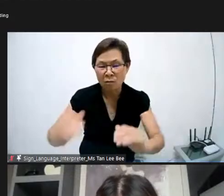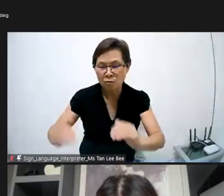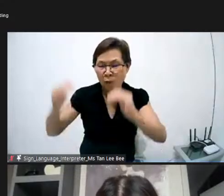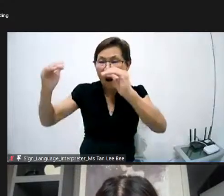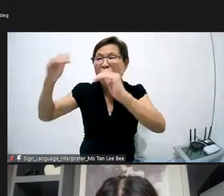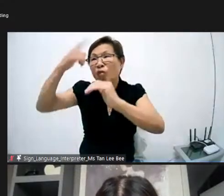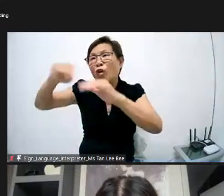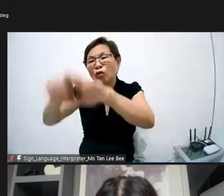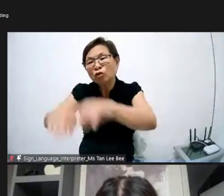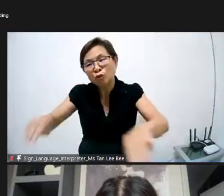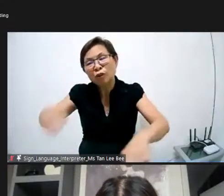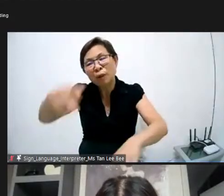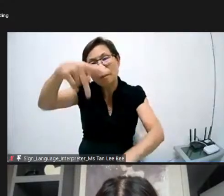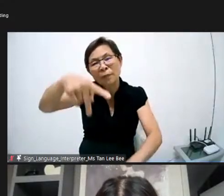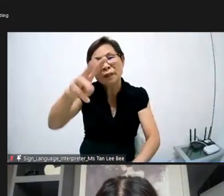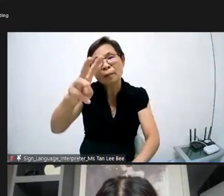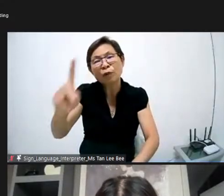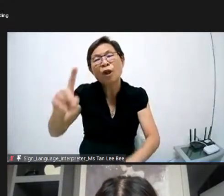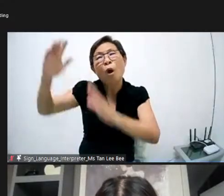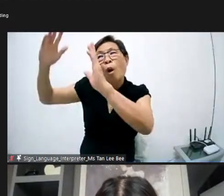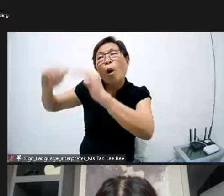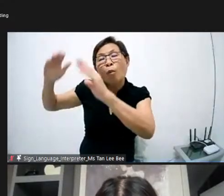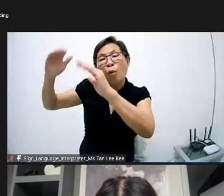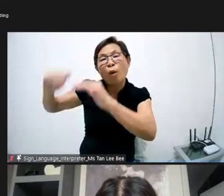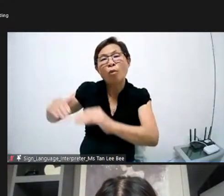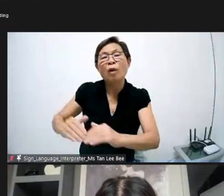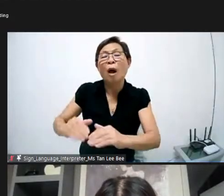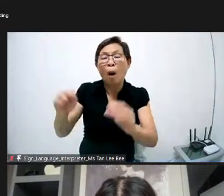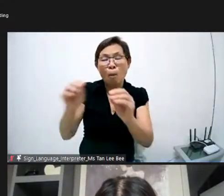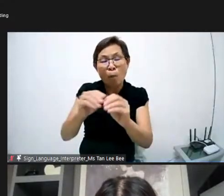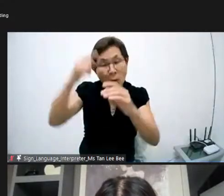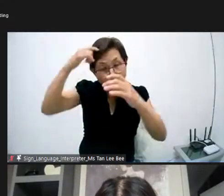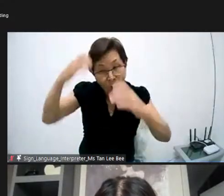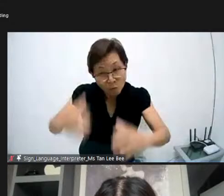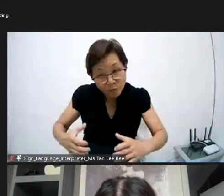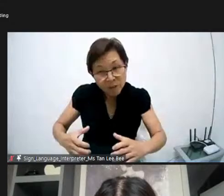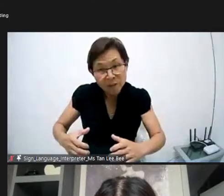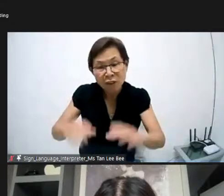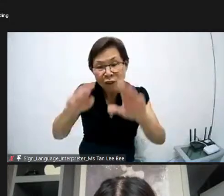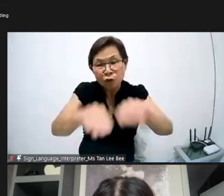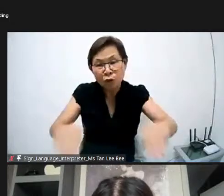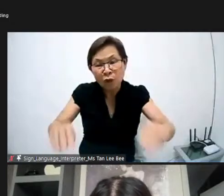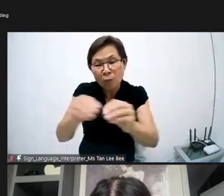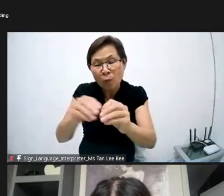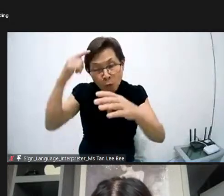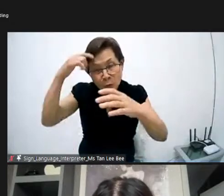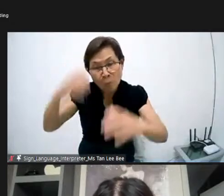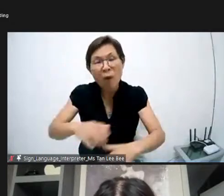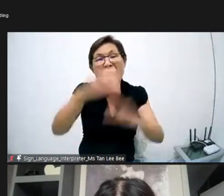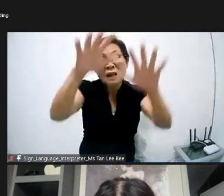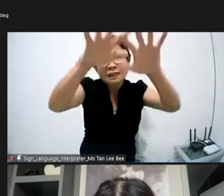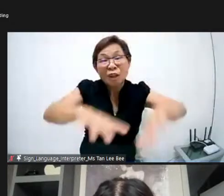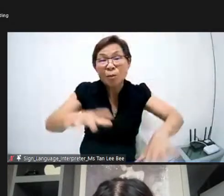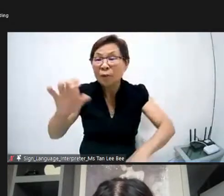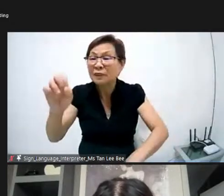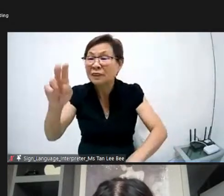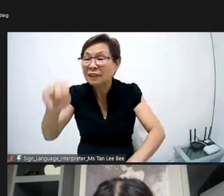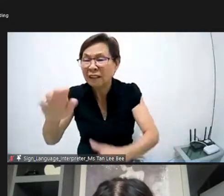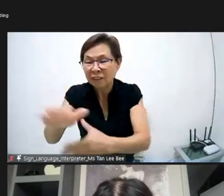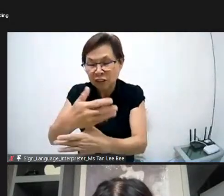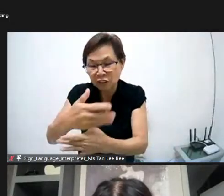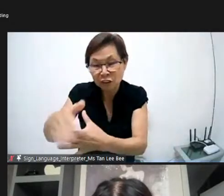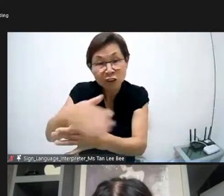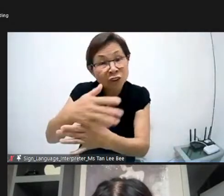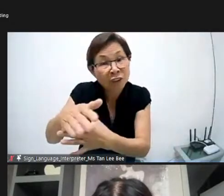their students, and hopefully that they'll be more confident. And SEAMEO SEN will also share